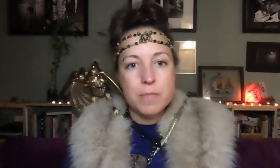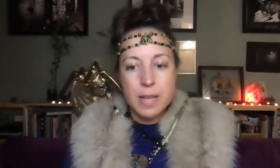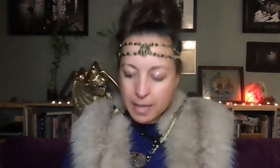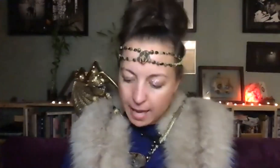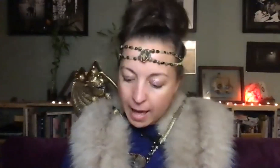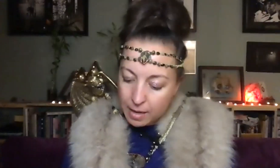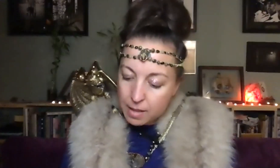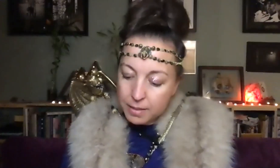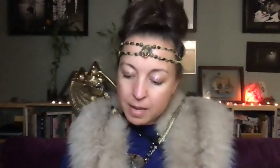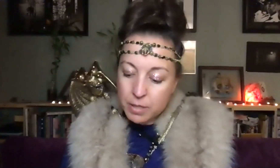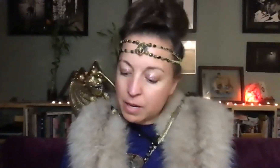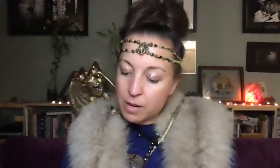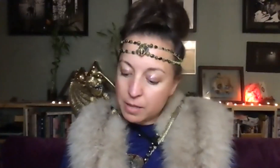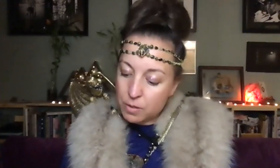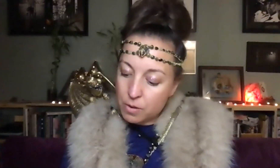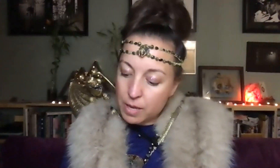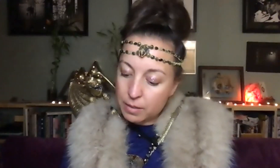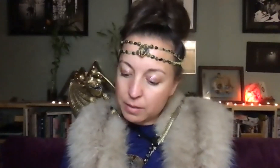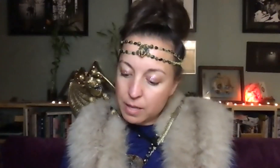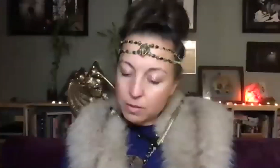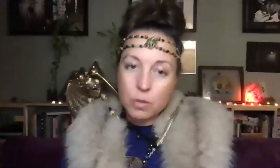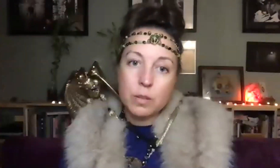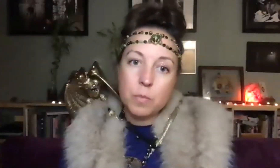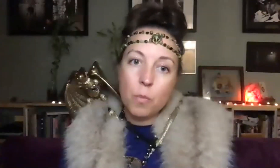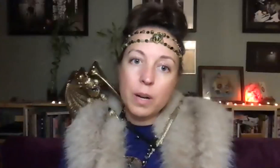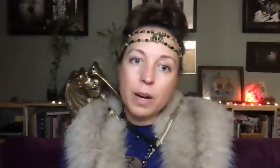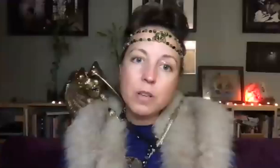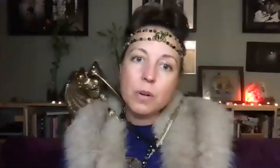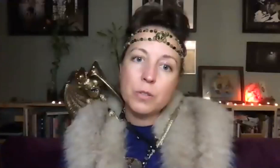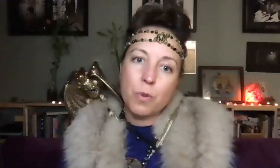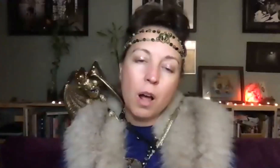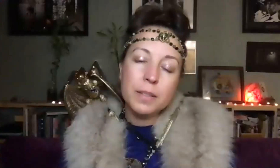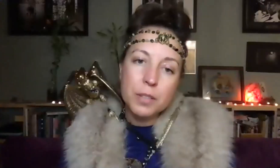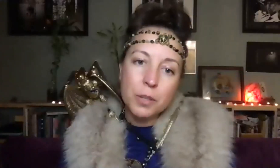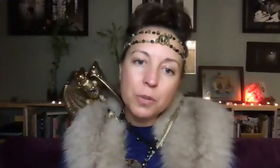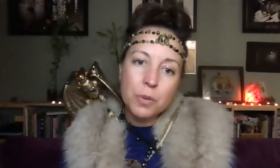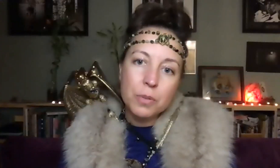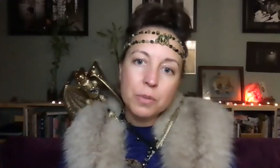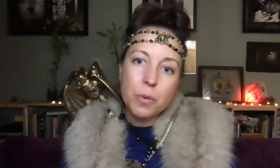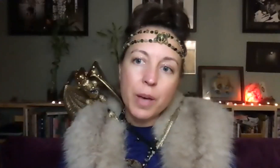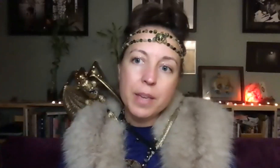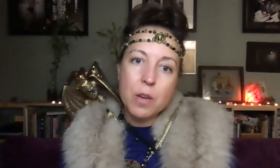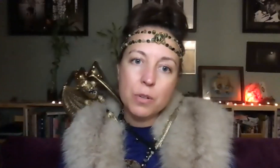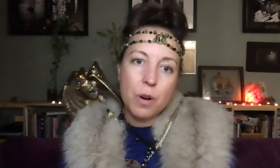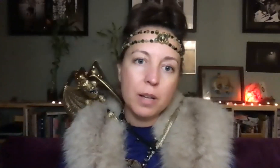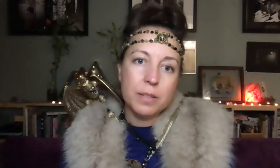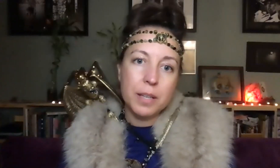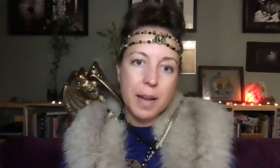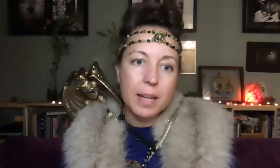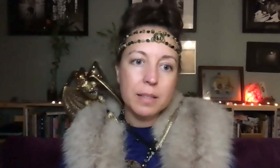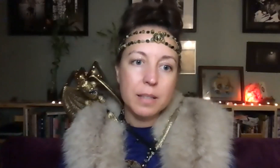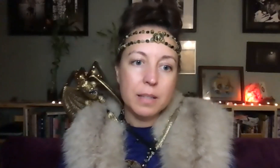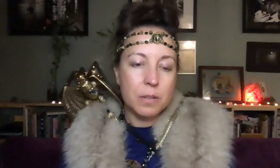your family, like at the cemetery. So it's whatever you are drawn to. The way that you are drawn